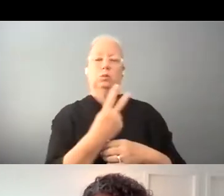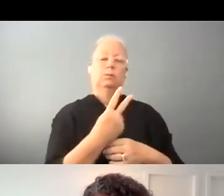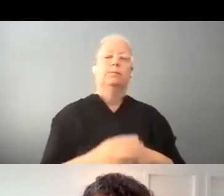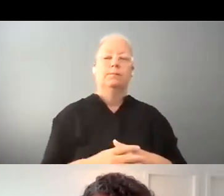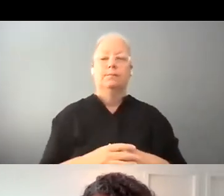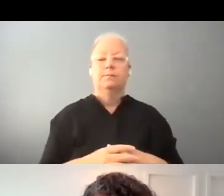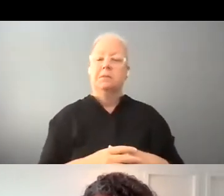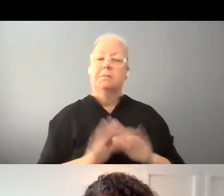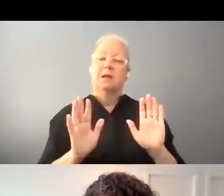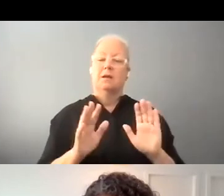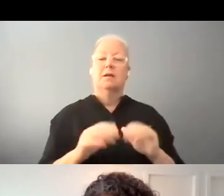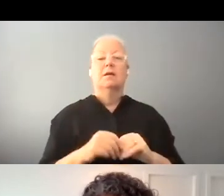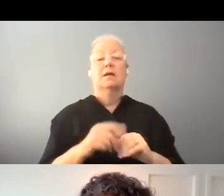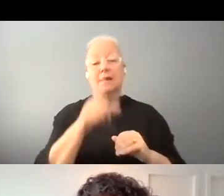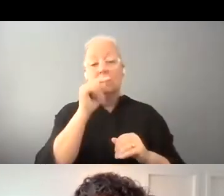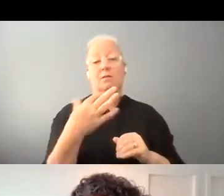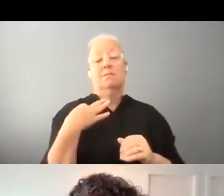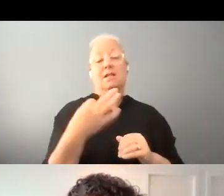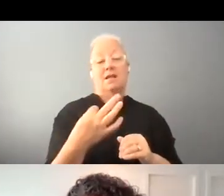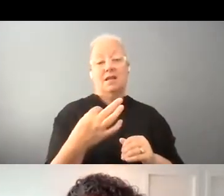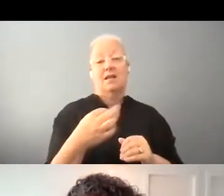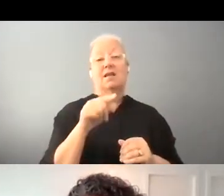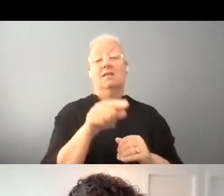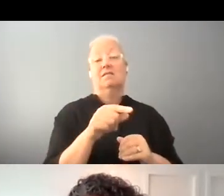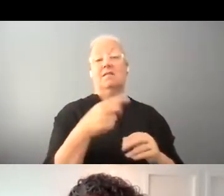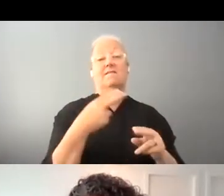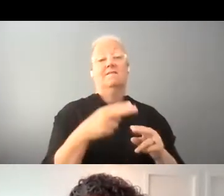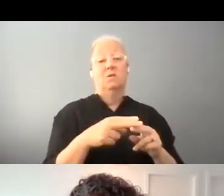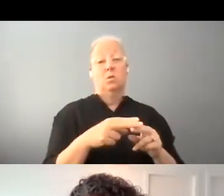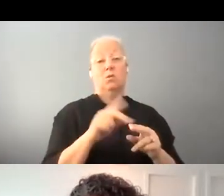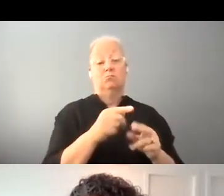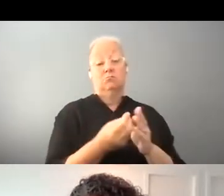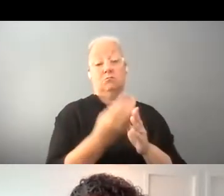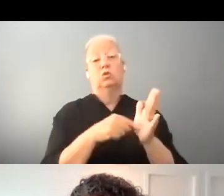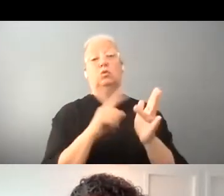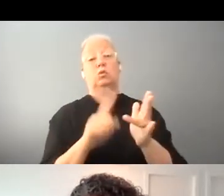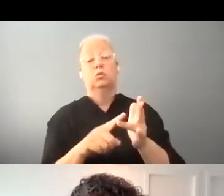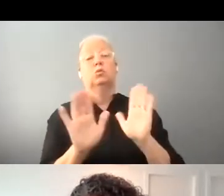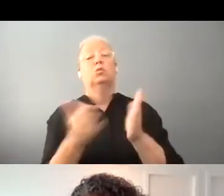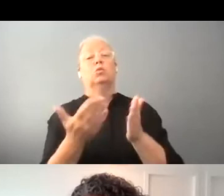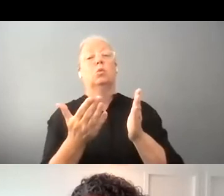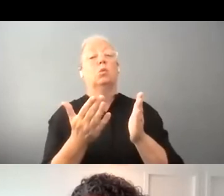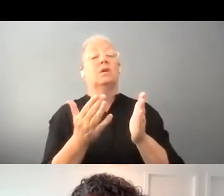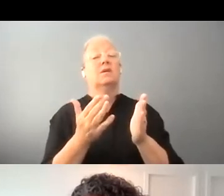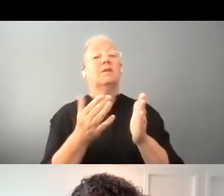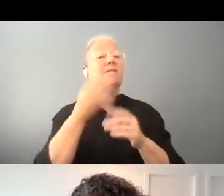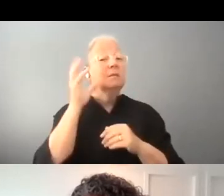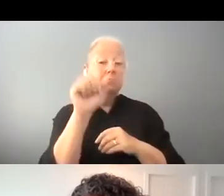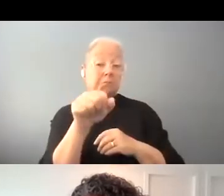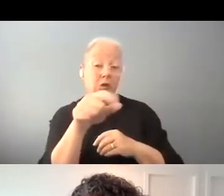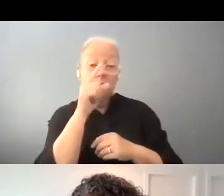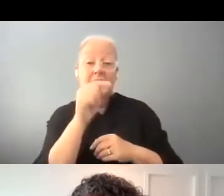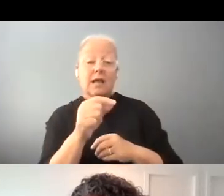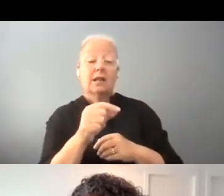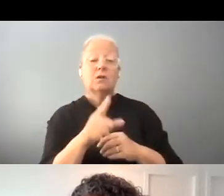Can you apply with a project that is to be evolved from a short film? Yes, definitely. And I think that's a great evolution. We'd like to see projects that are,